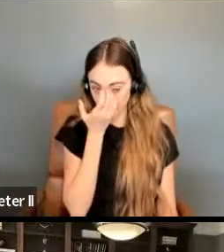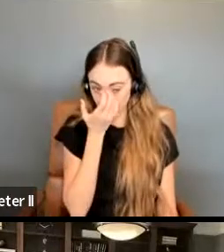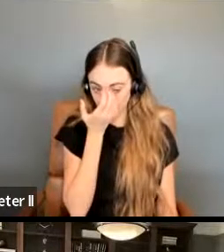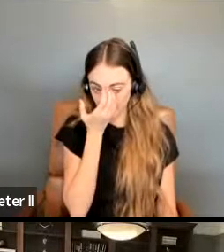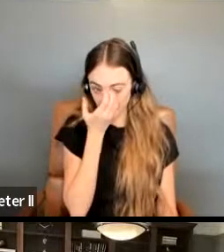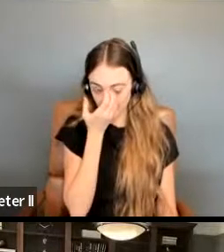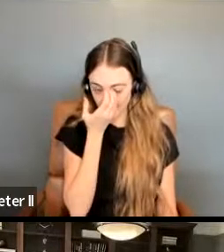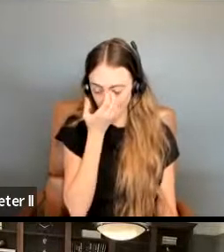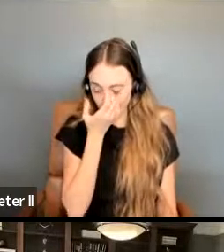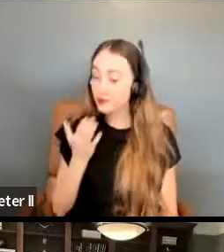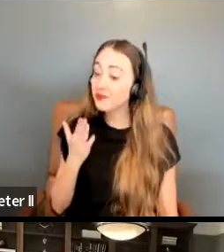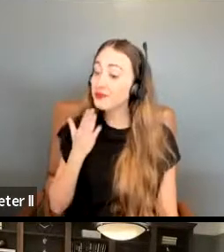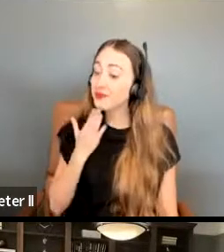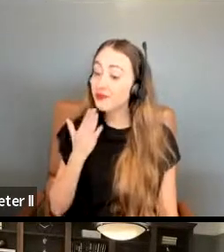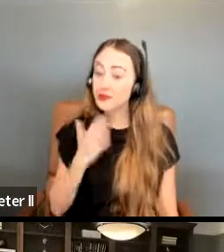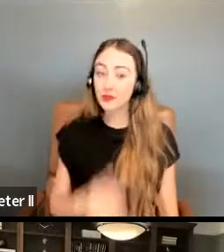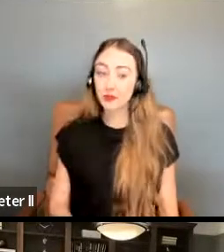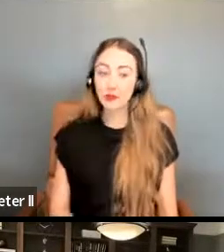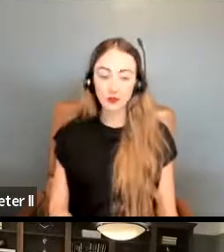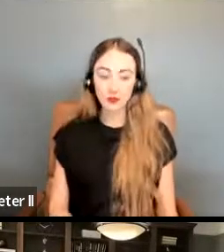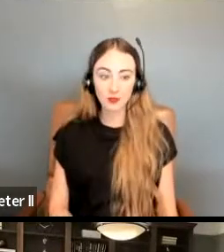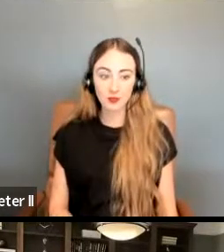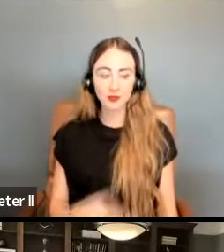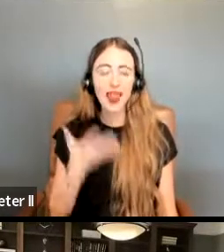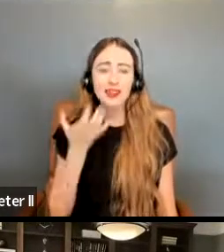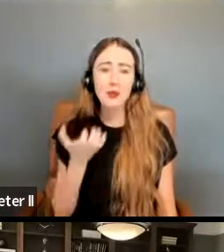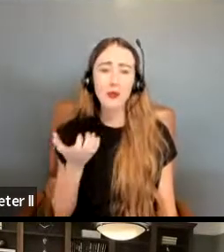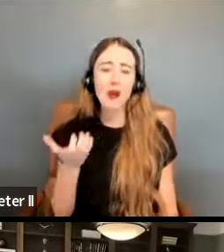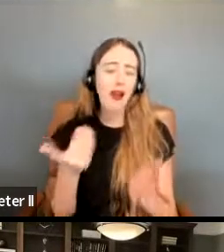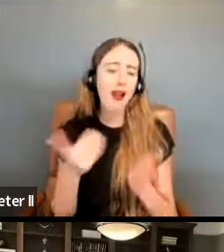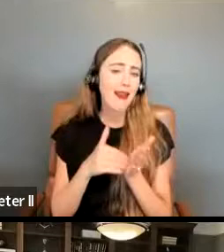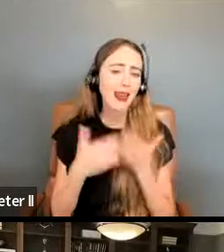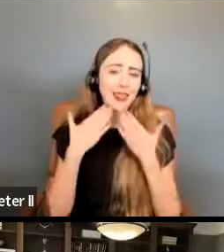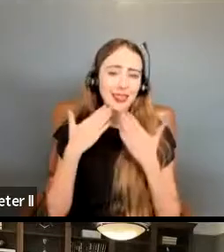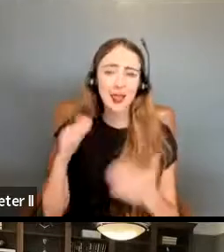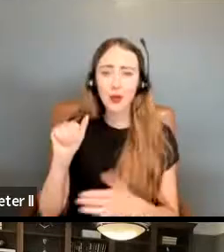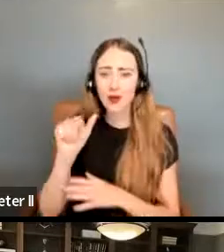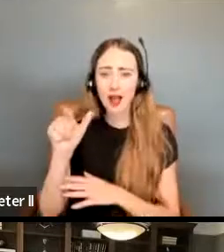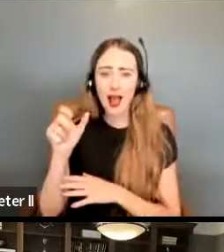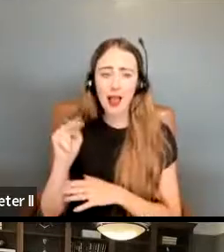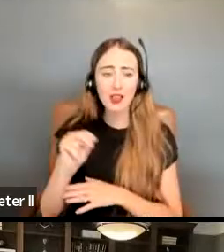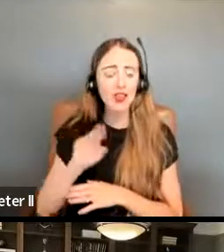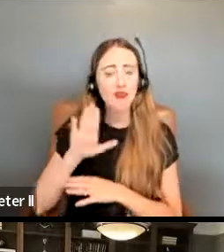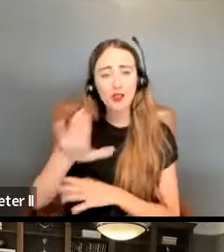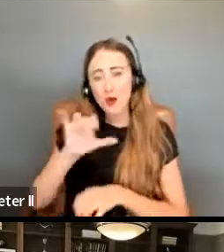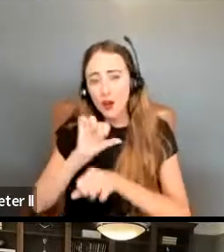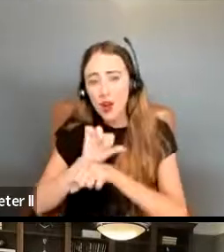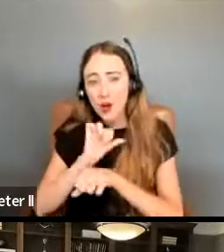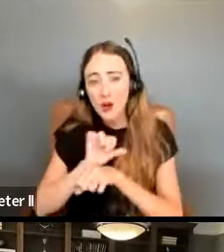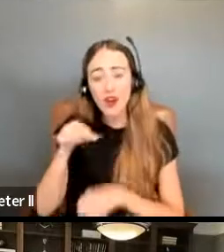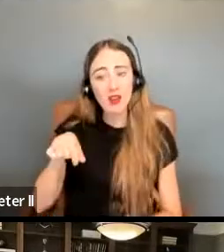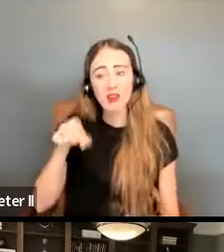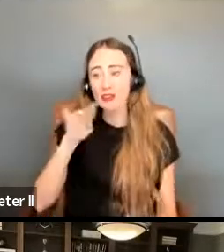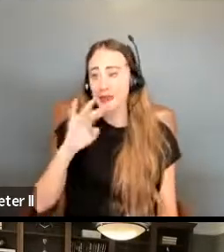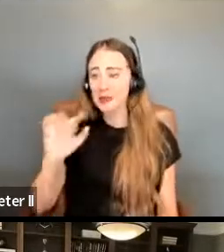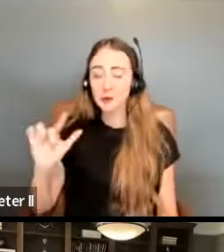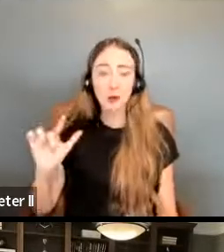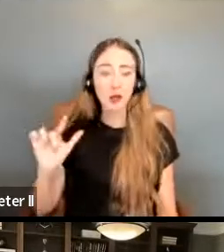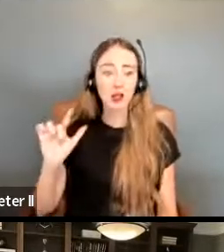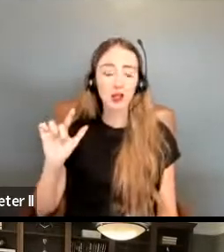Thank you, Mr. Chairman. I just want to again thank Councilmember Allen for all of his work on this bill